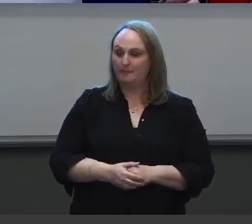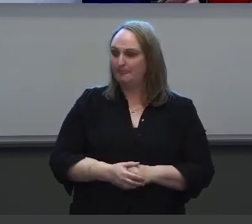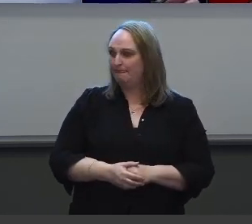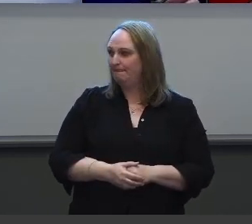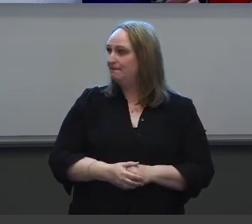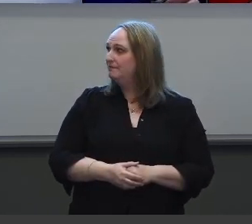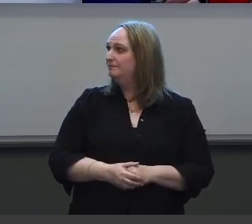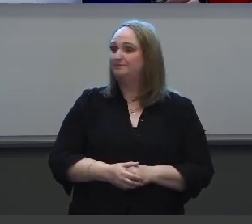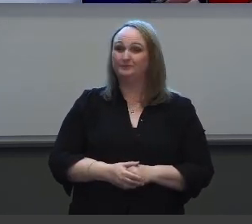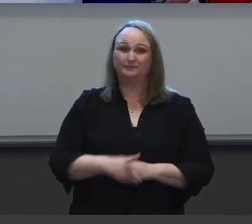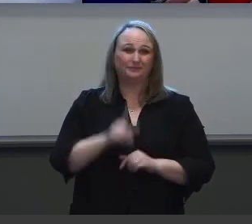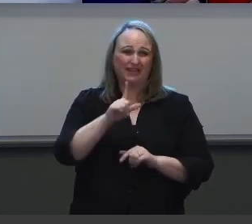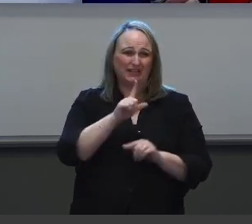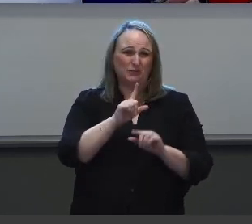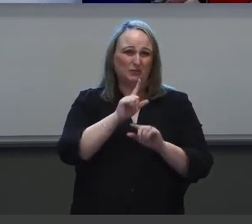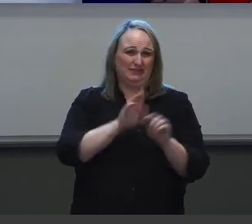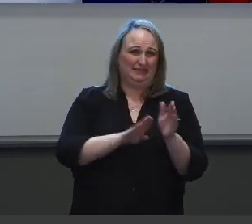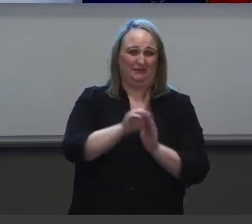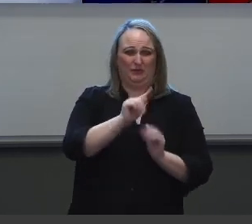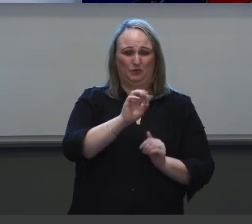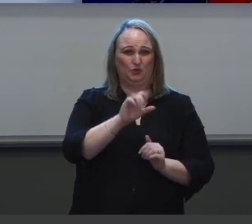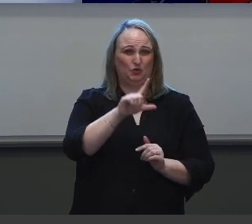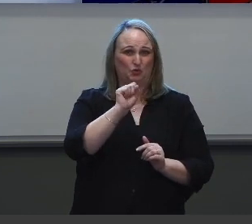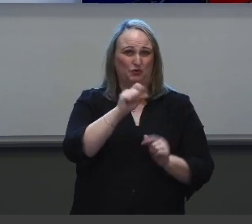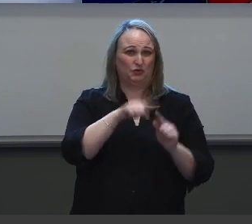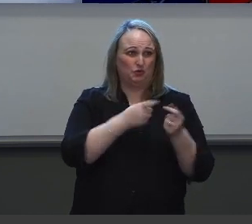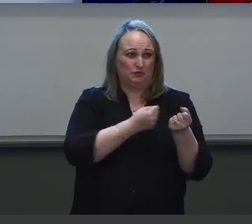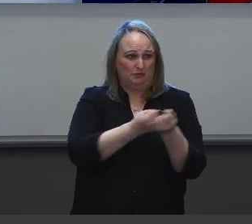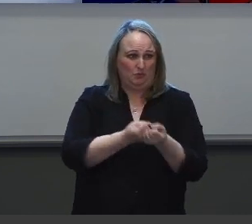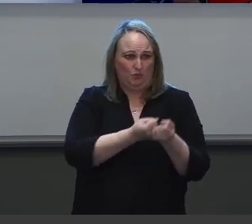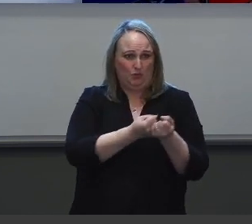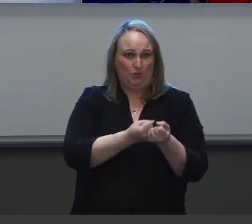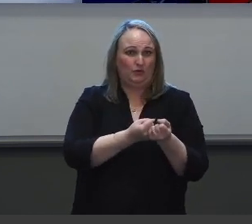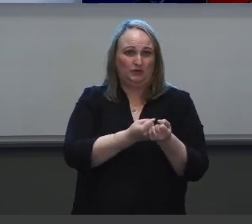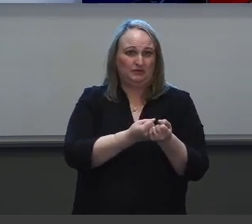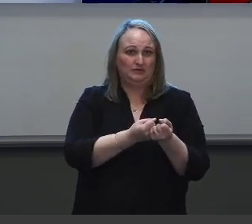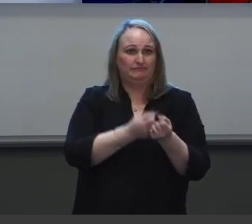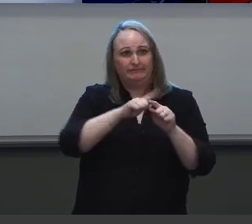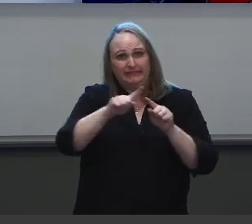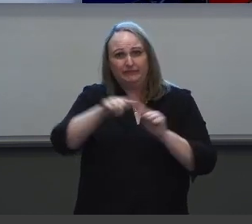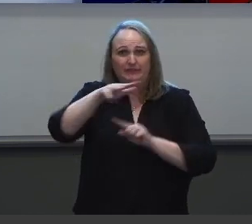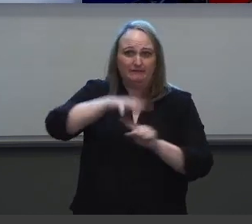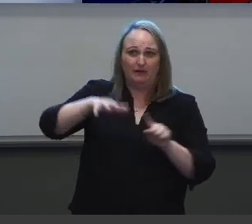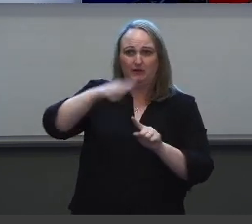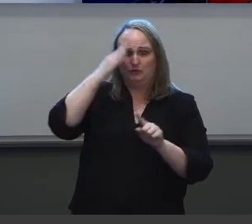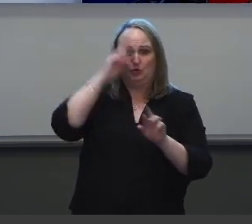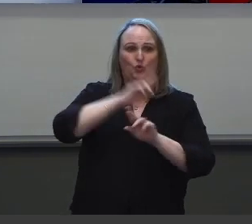just develop tools to support individuals across diverse sensory environments.